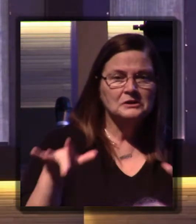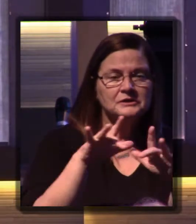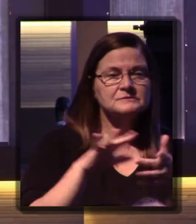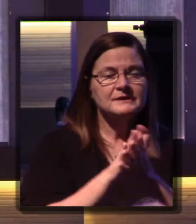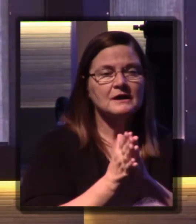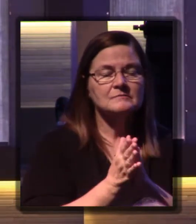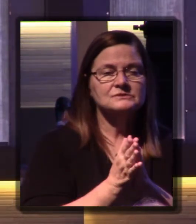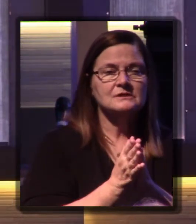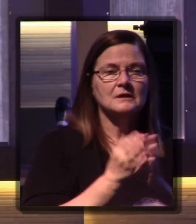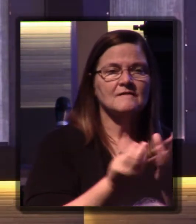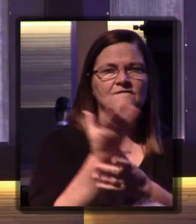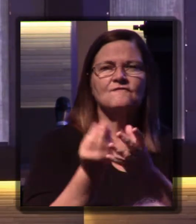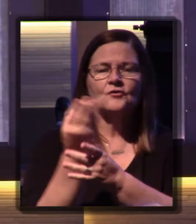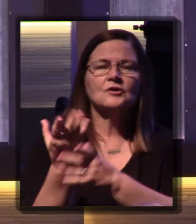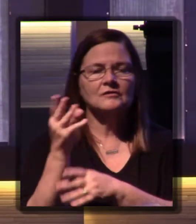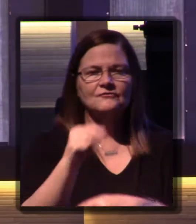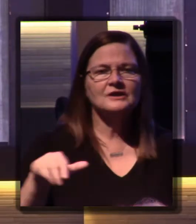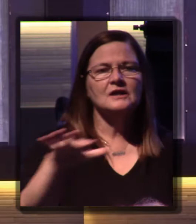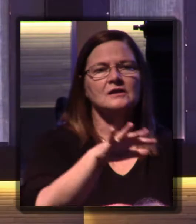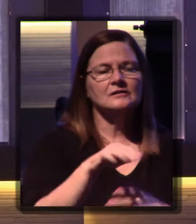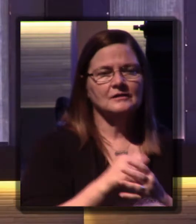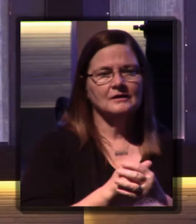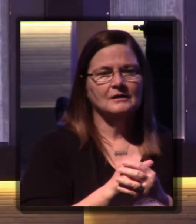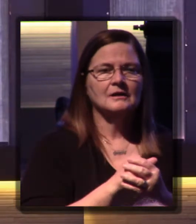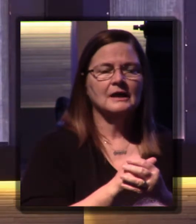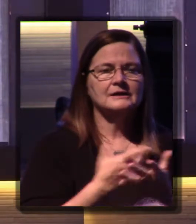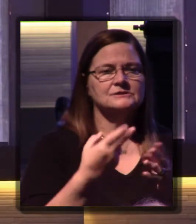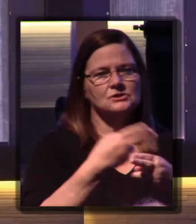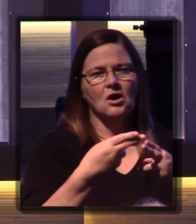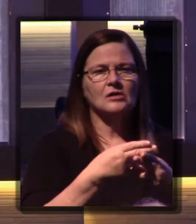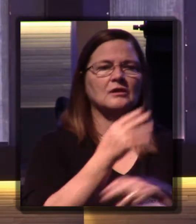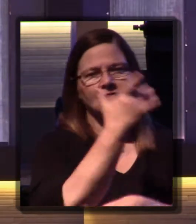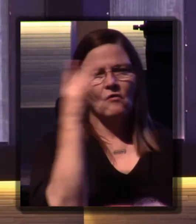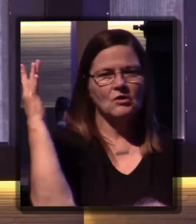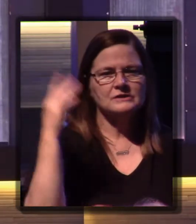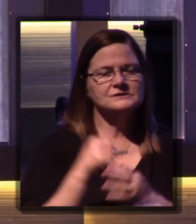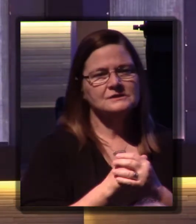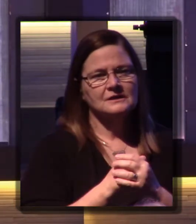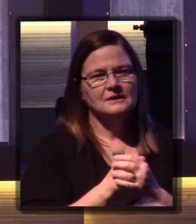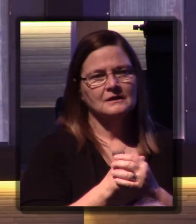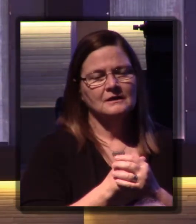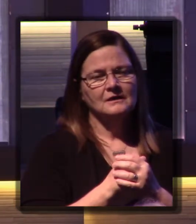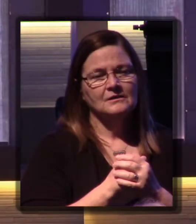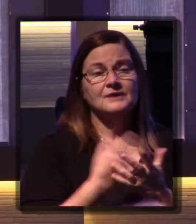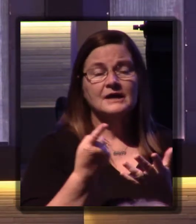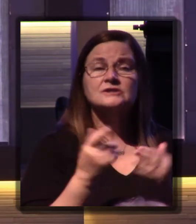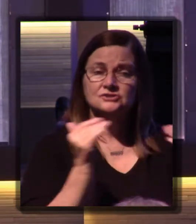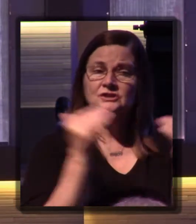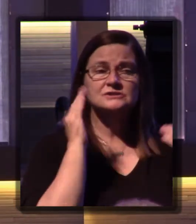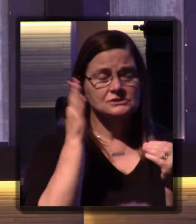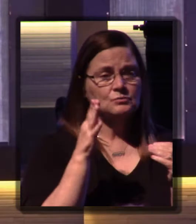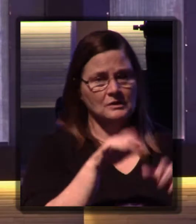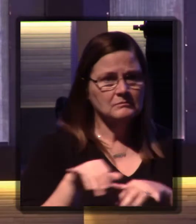field, and the fertile field is considered a forest. Then justice will dwell in